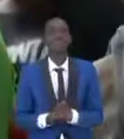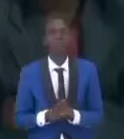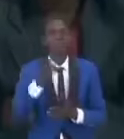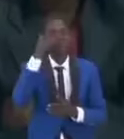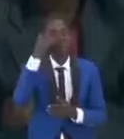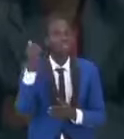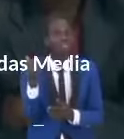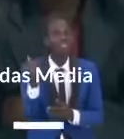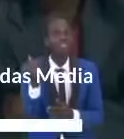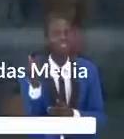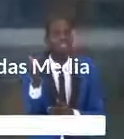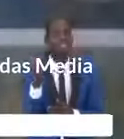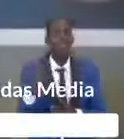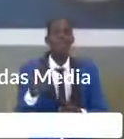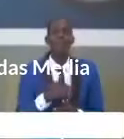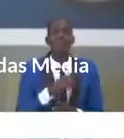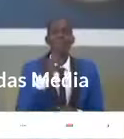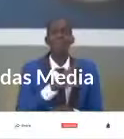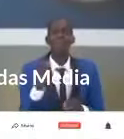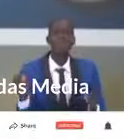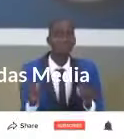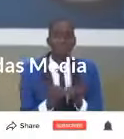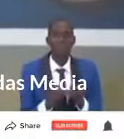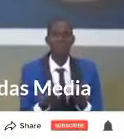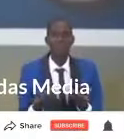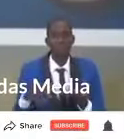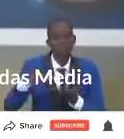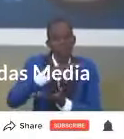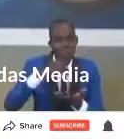Because we're no more vacillating